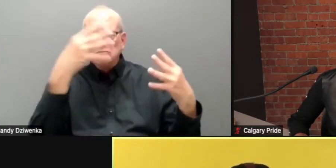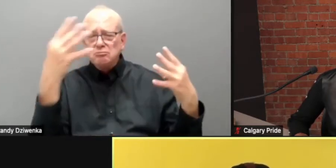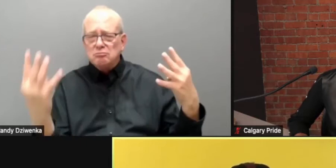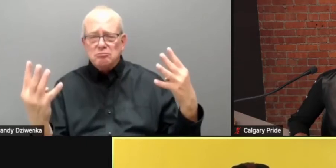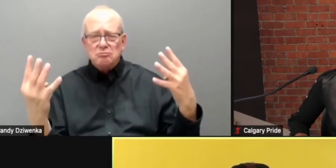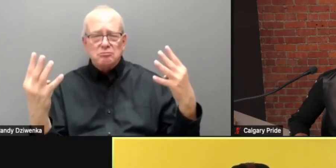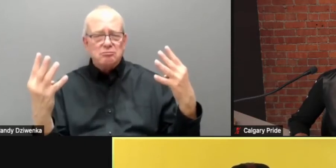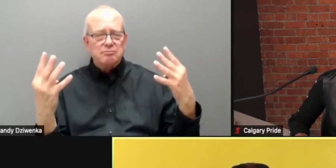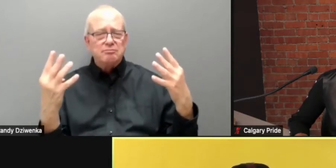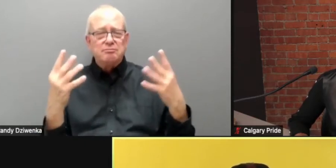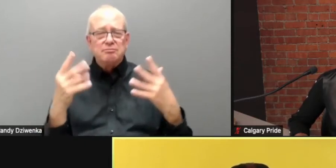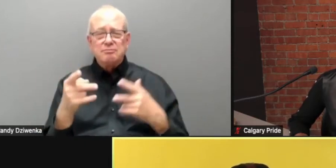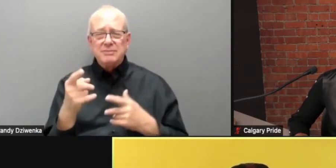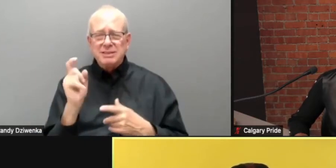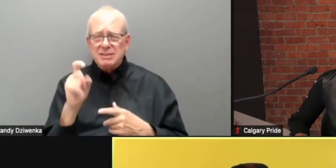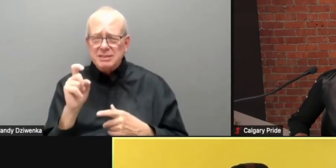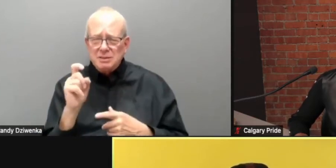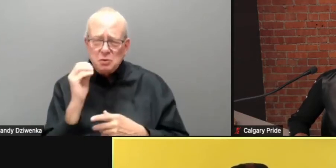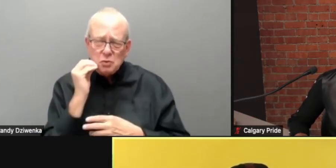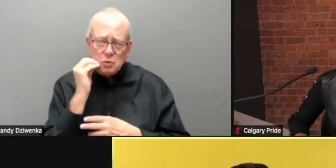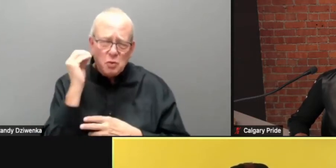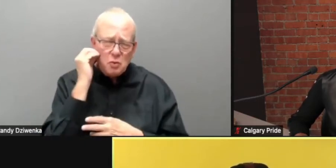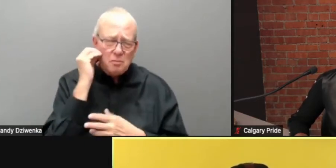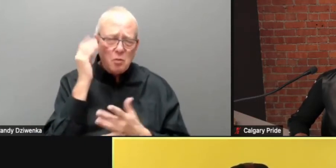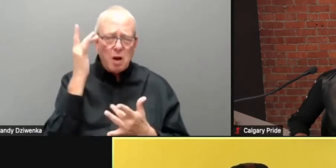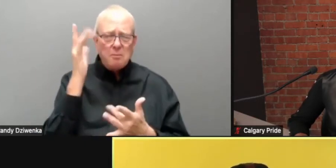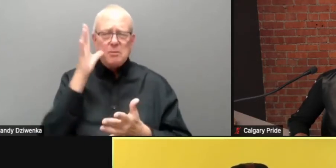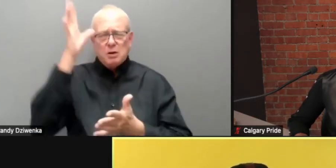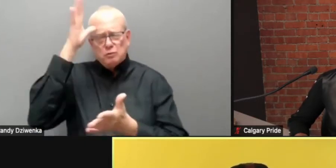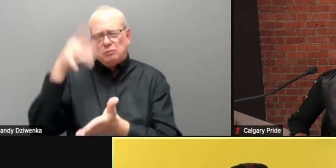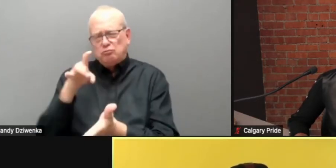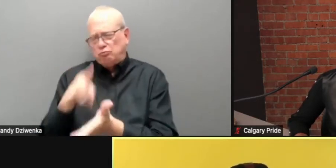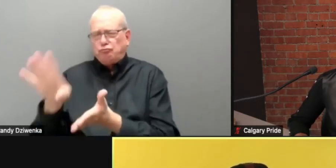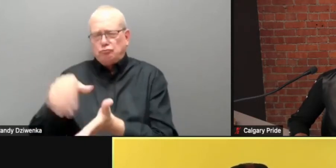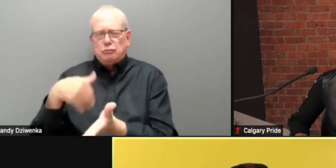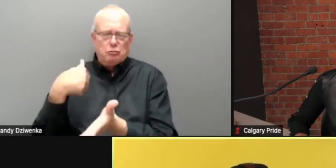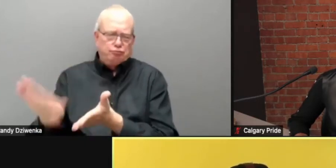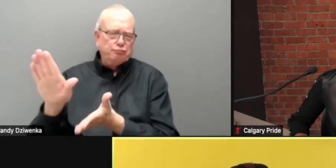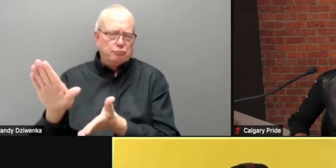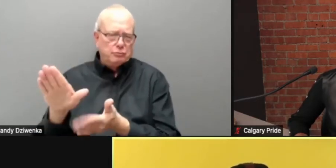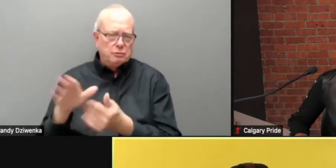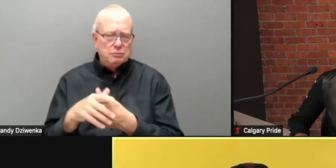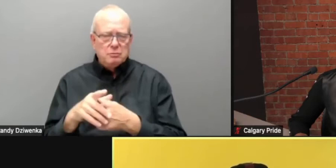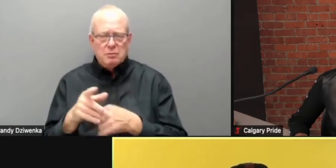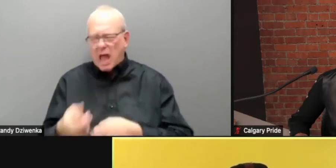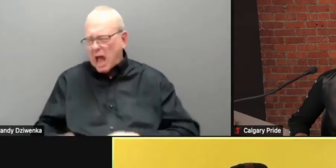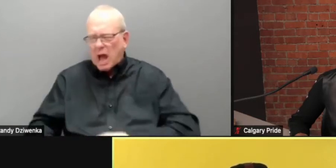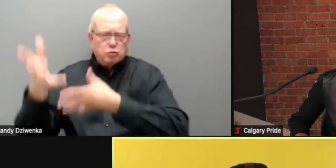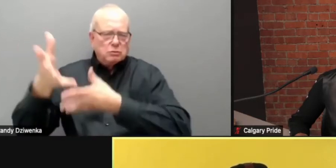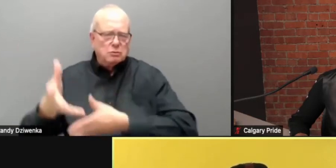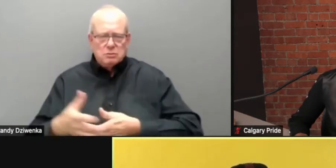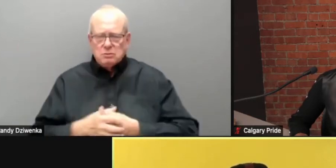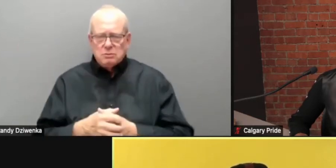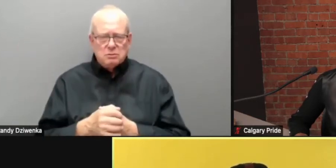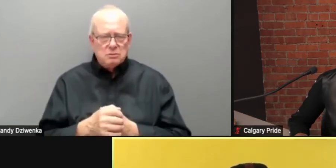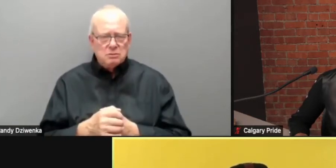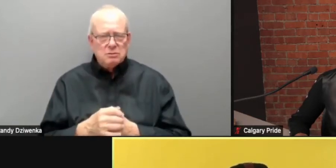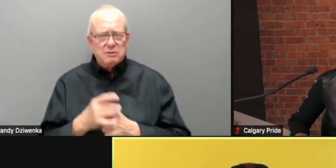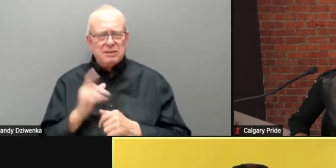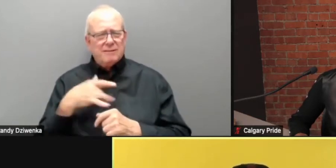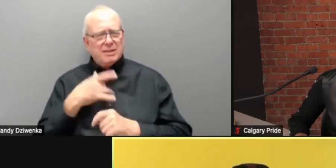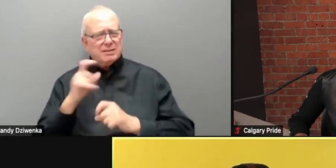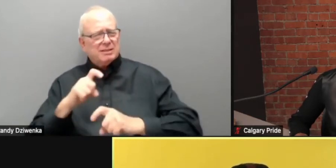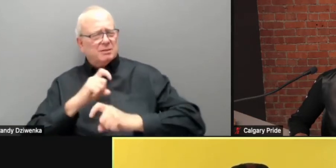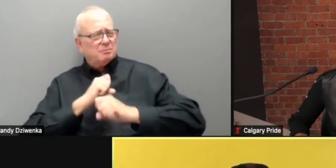home, who needs a shelter, who needs to be rescued from especially the